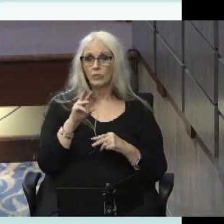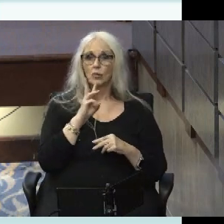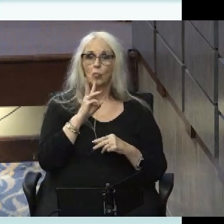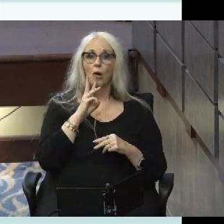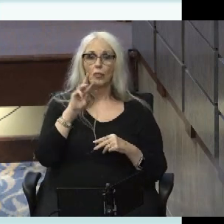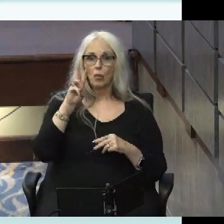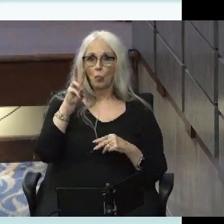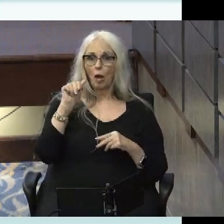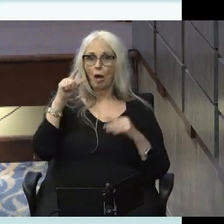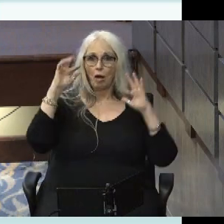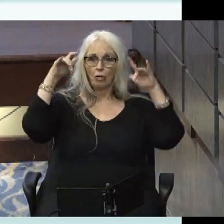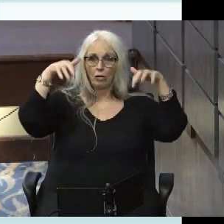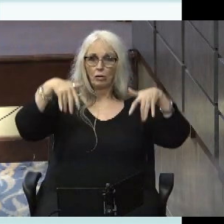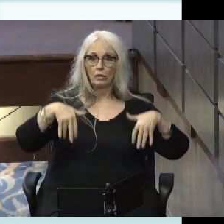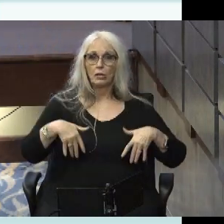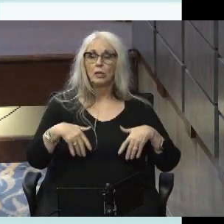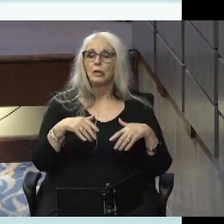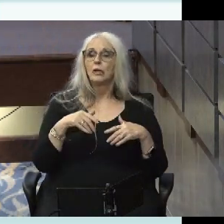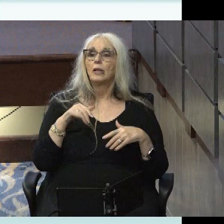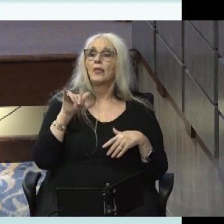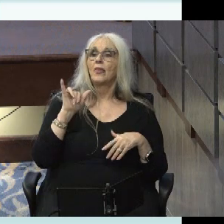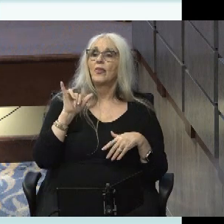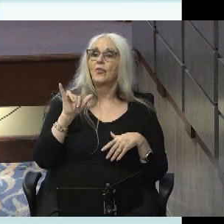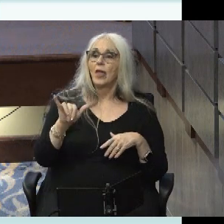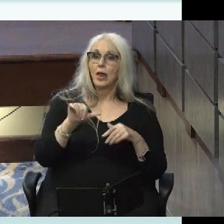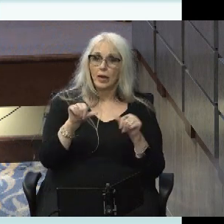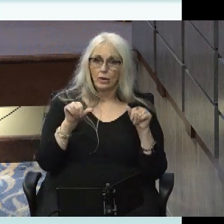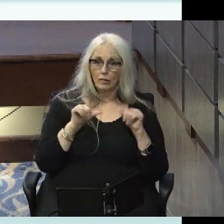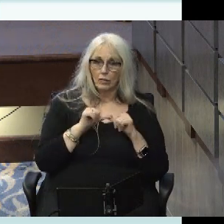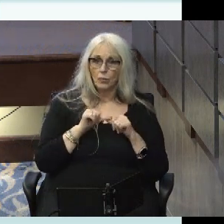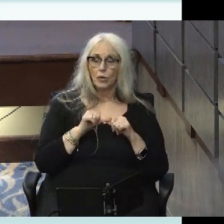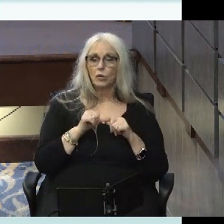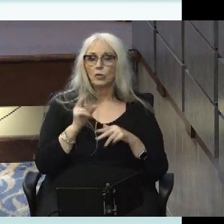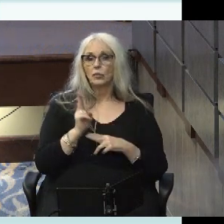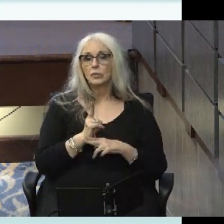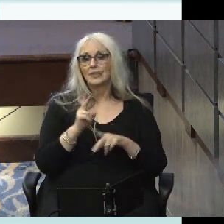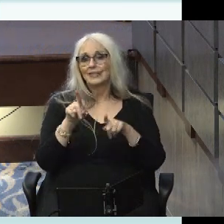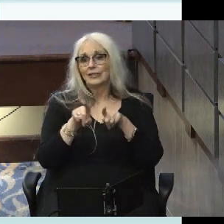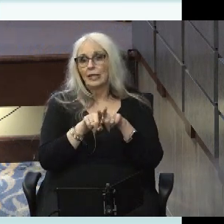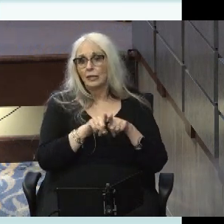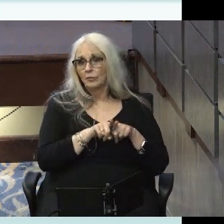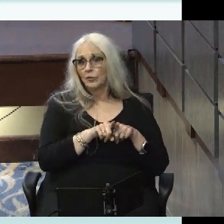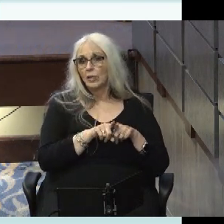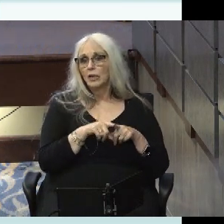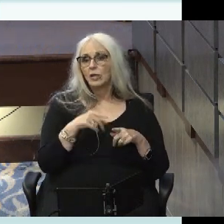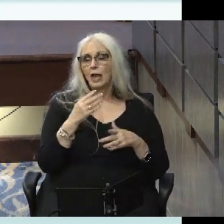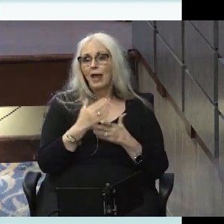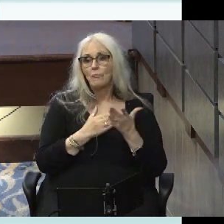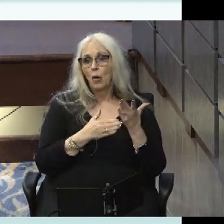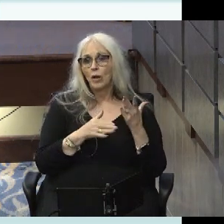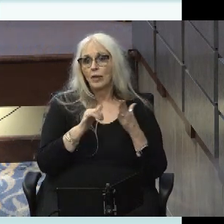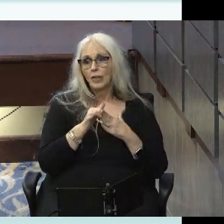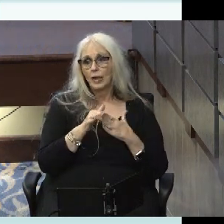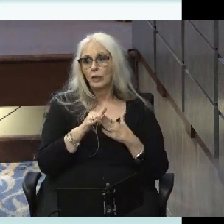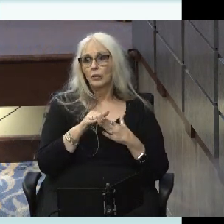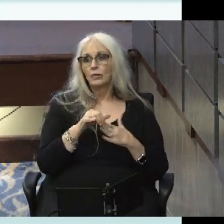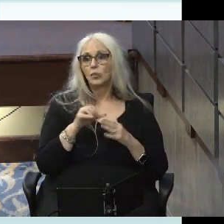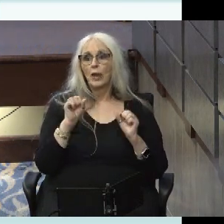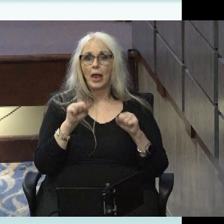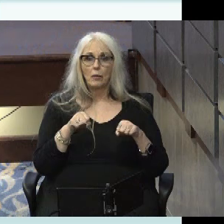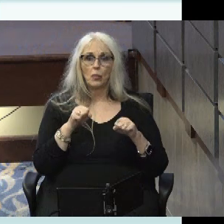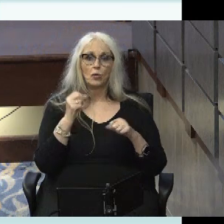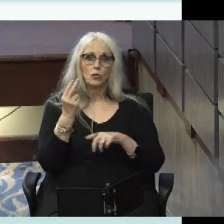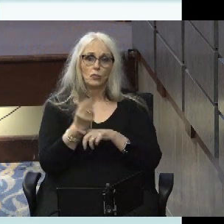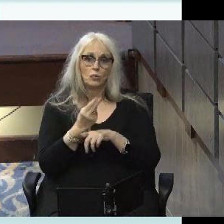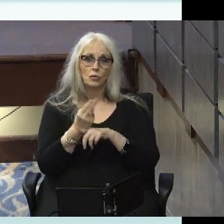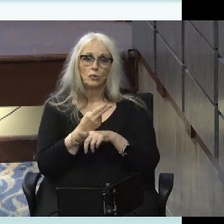at that area, we're coming down to the existing bulkhead, and you have a portion where you are able to access and get